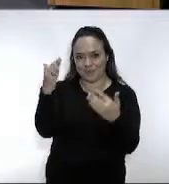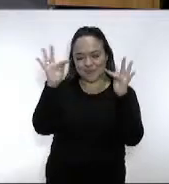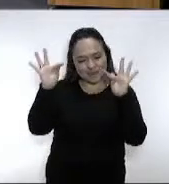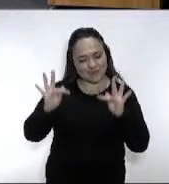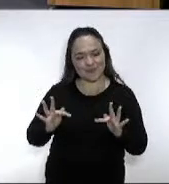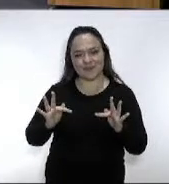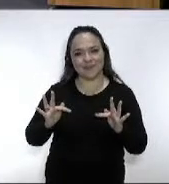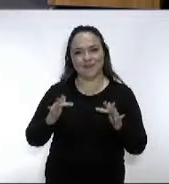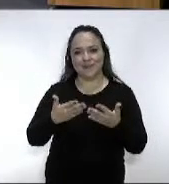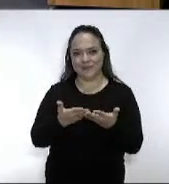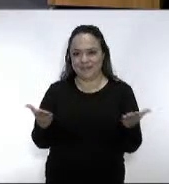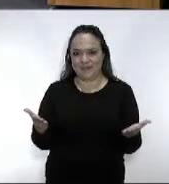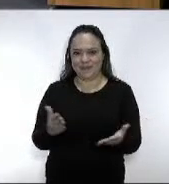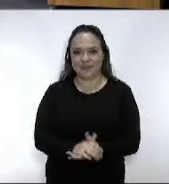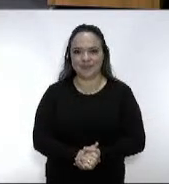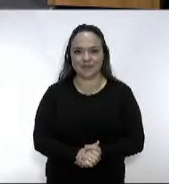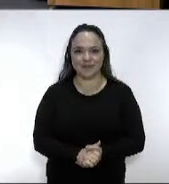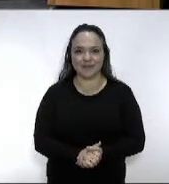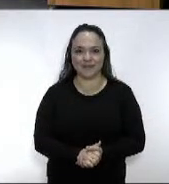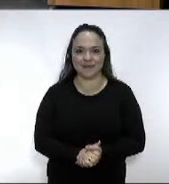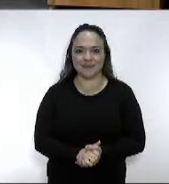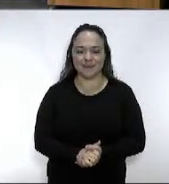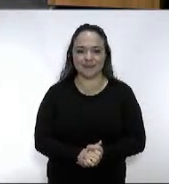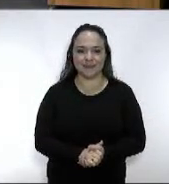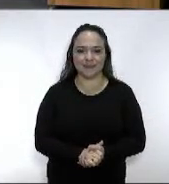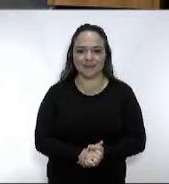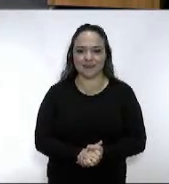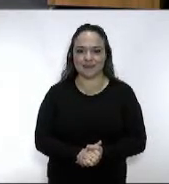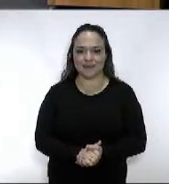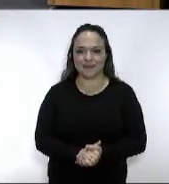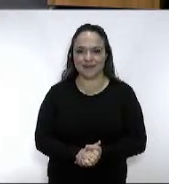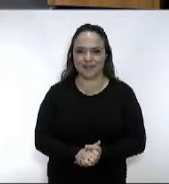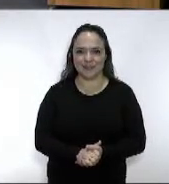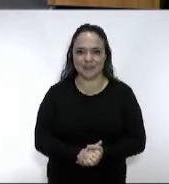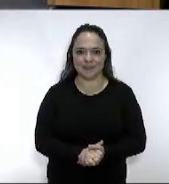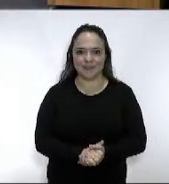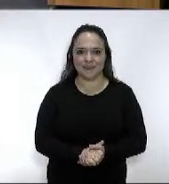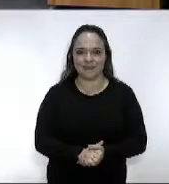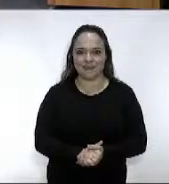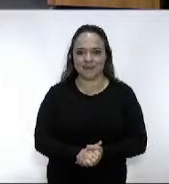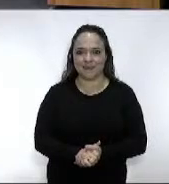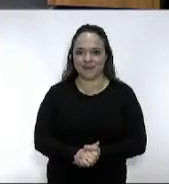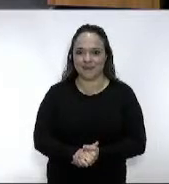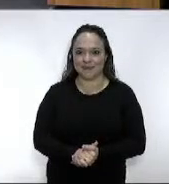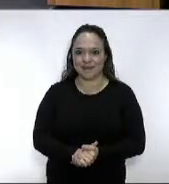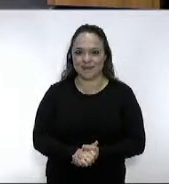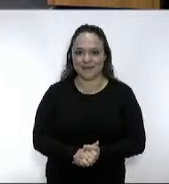of each one of you. Thank you very much, and a lot of happiness and joy to each one of you.